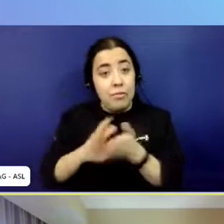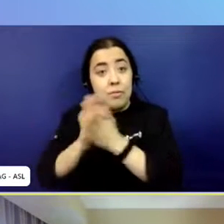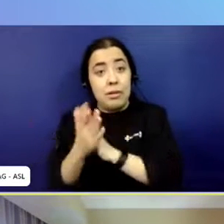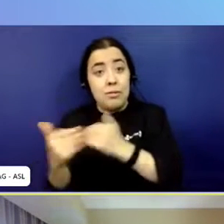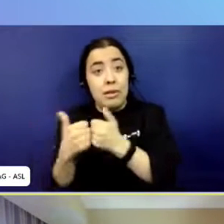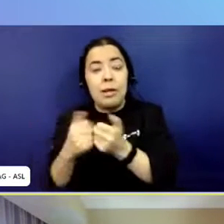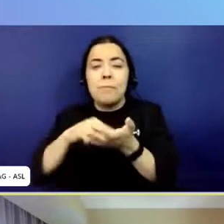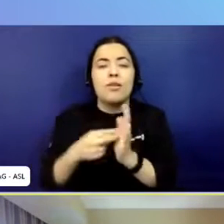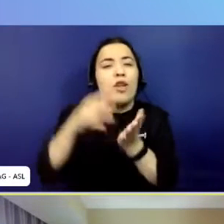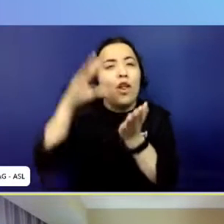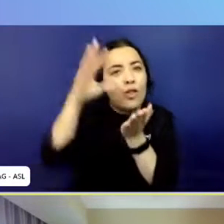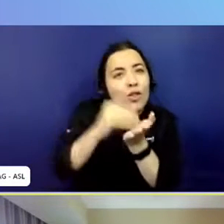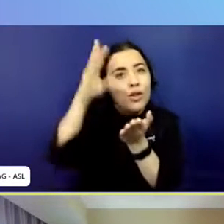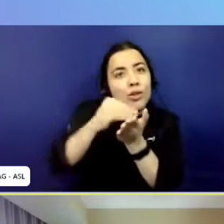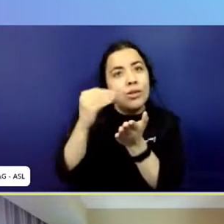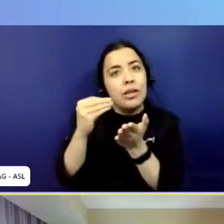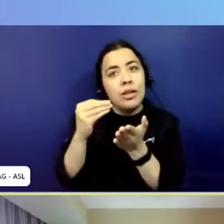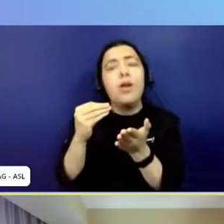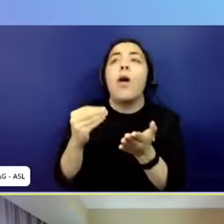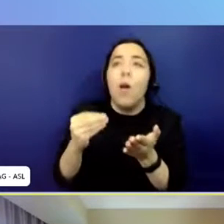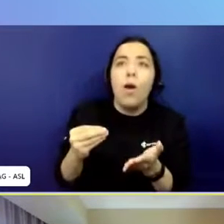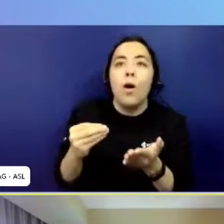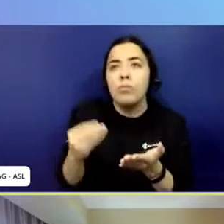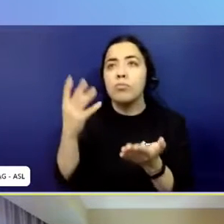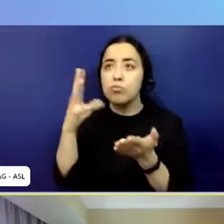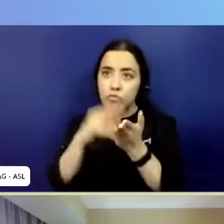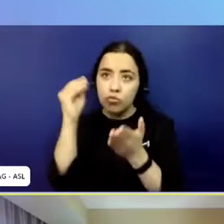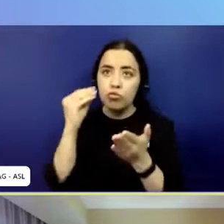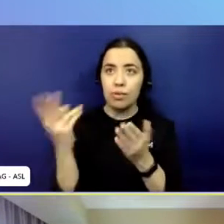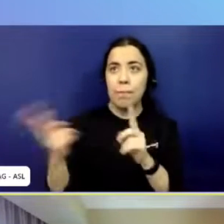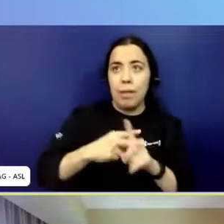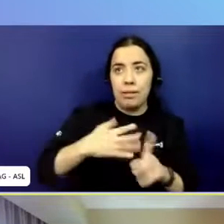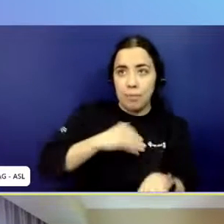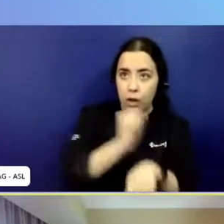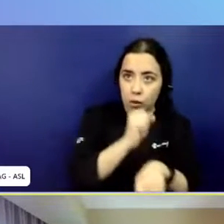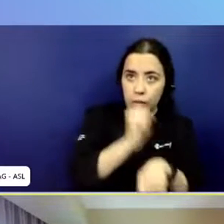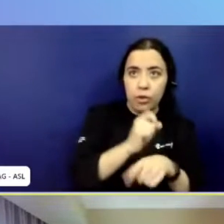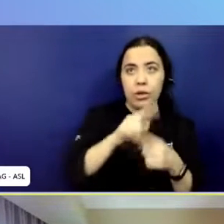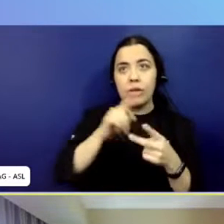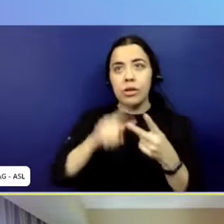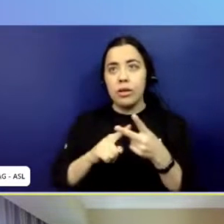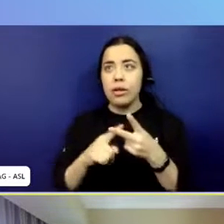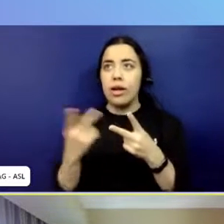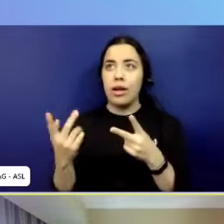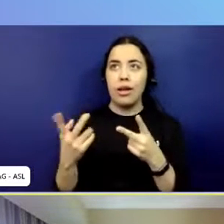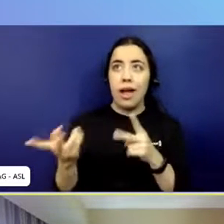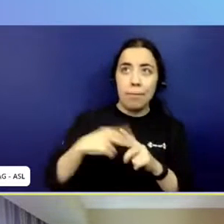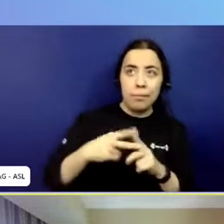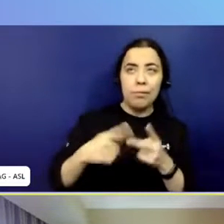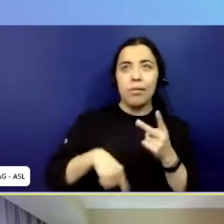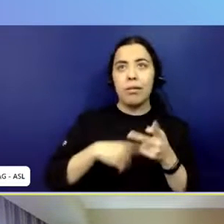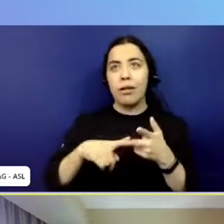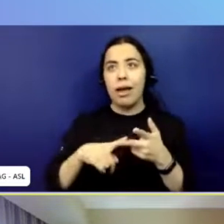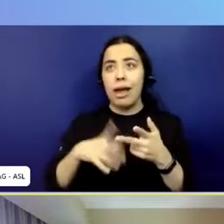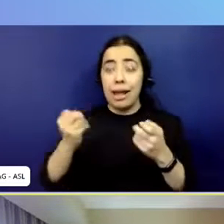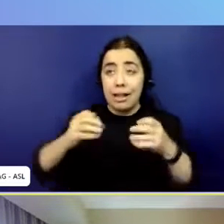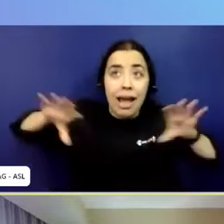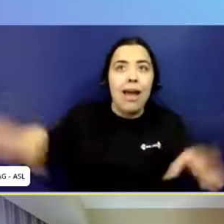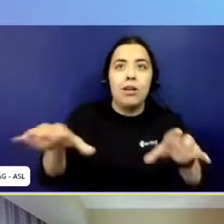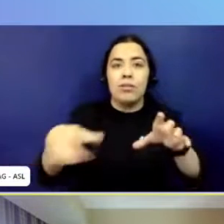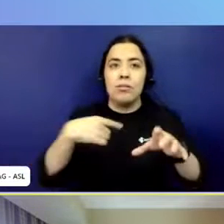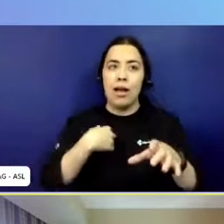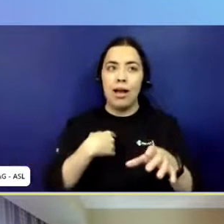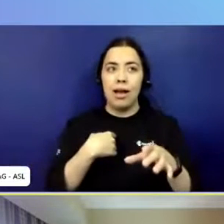makes the learning relevant, applicable, and actually actionable. It's not generic in